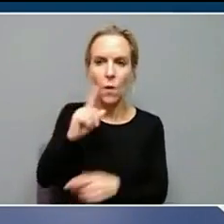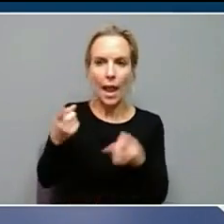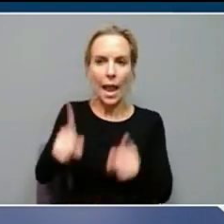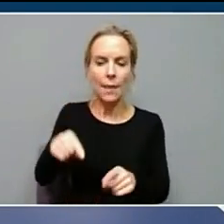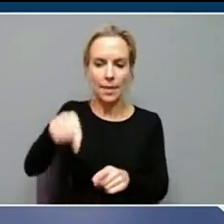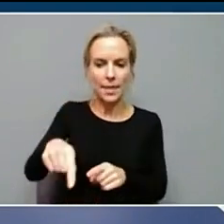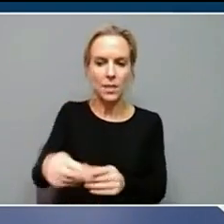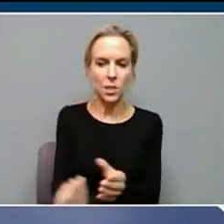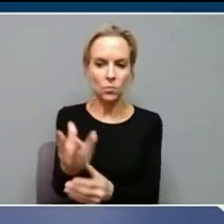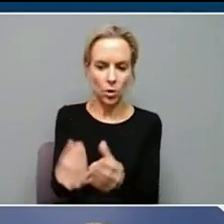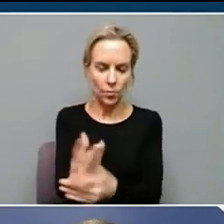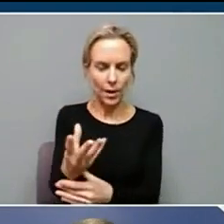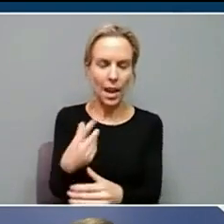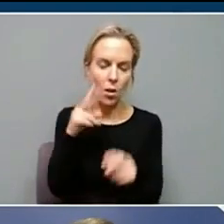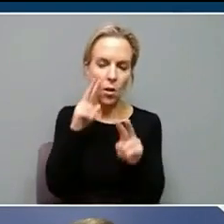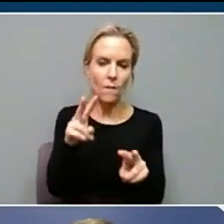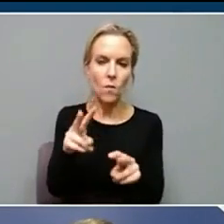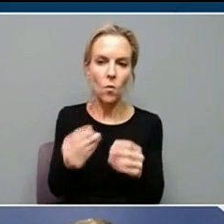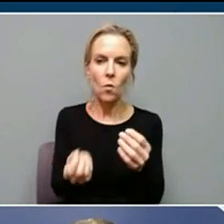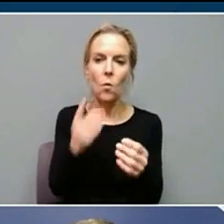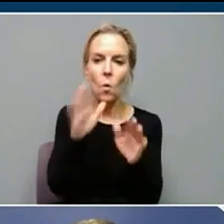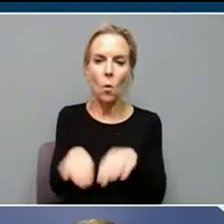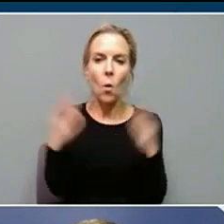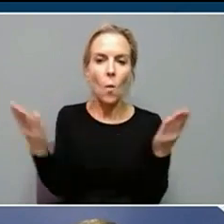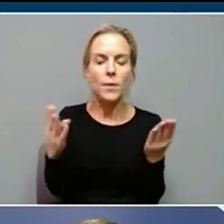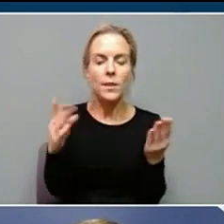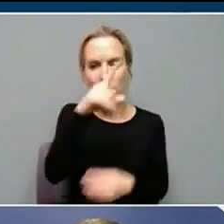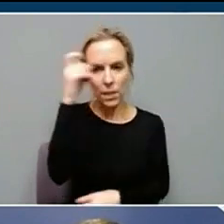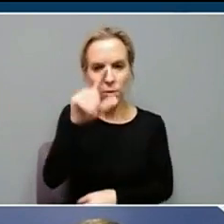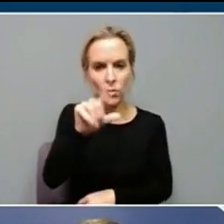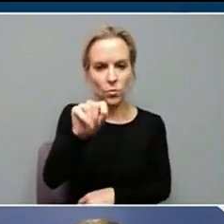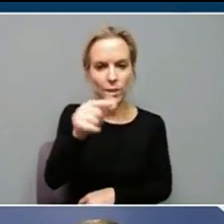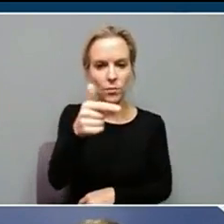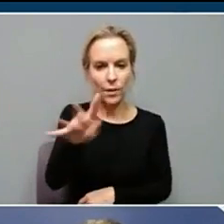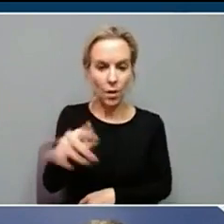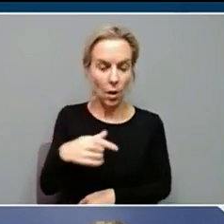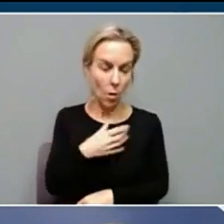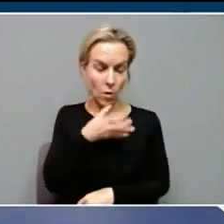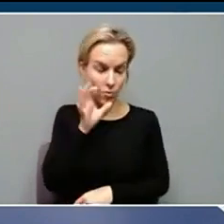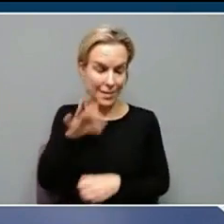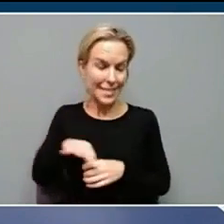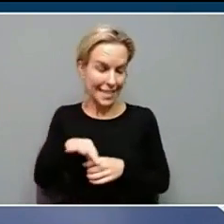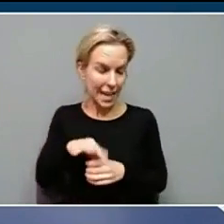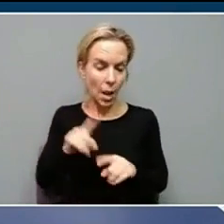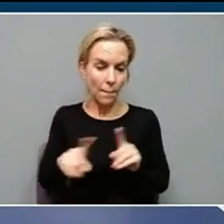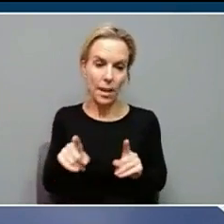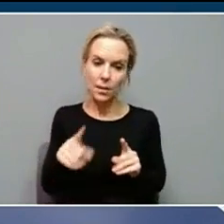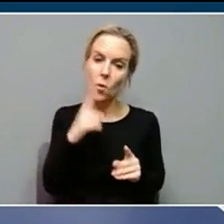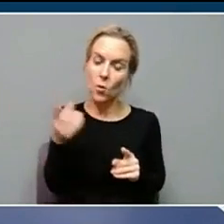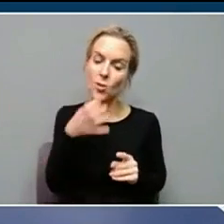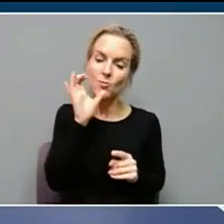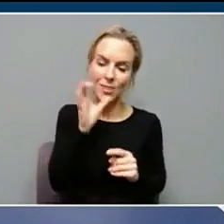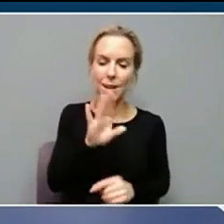the facility opening in summer 2024. I don't always drink tea, but when I do, it's Bigelow Tea.